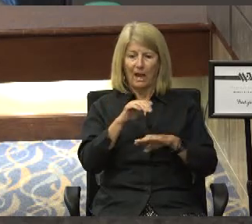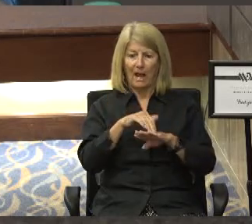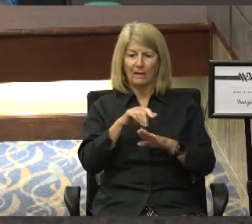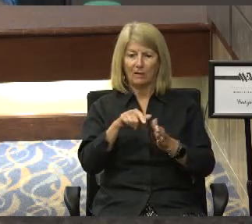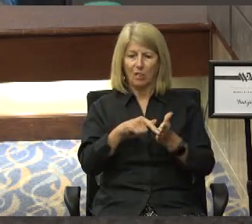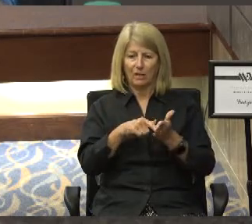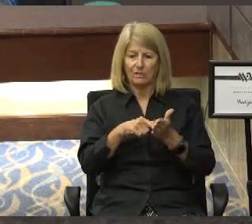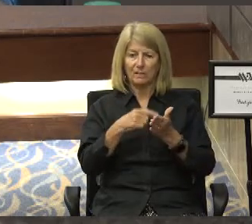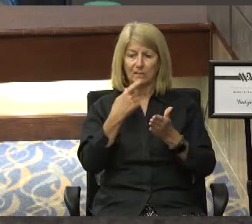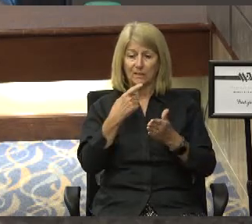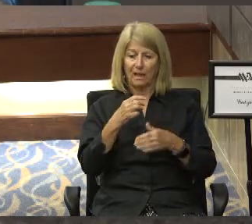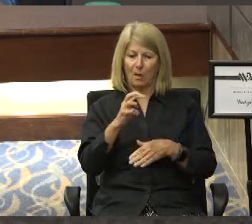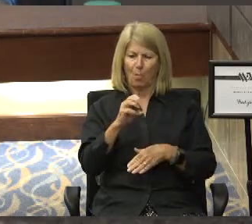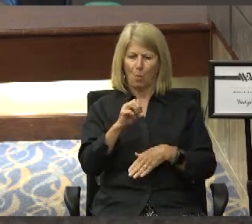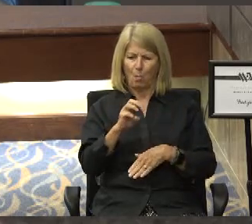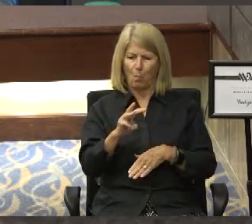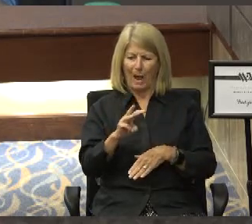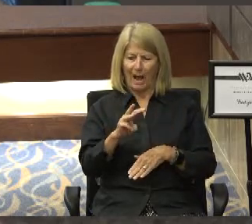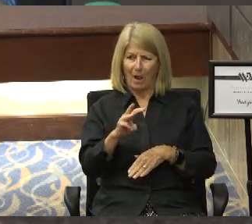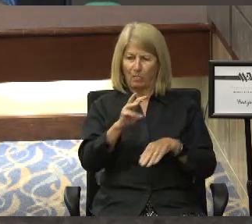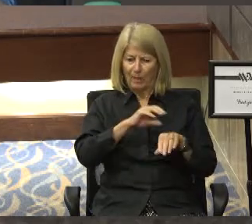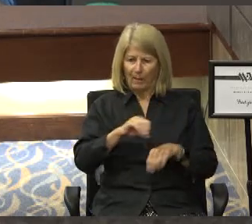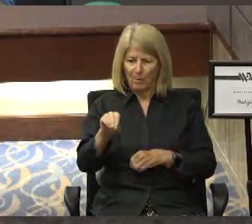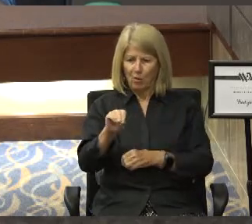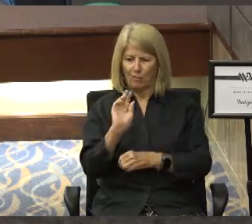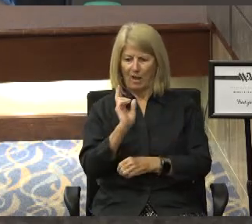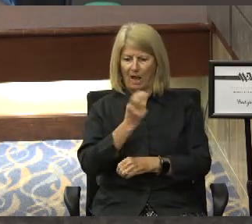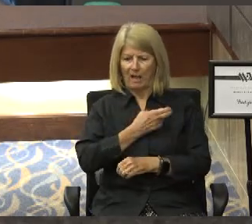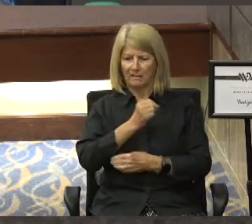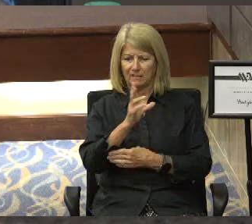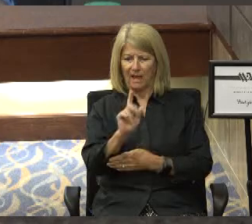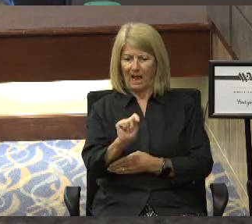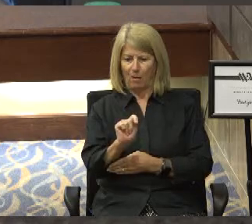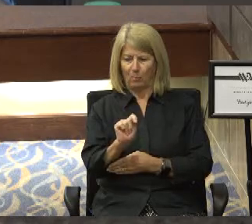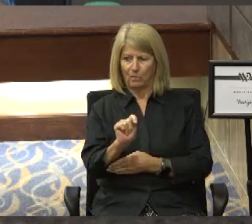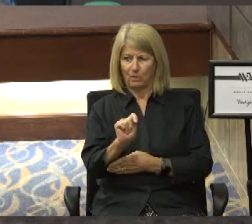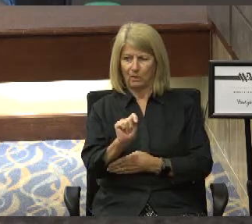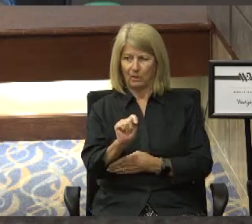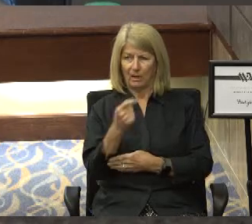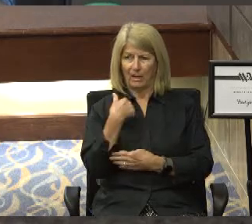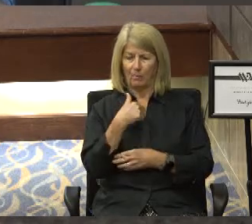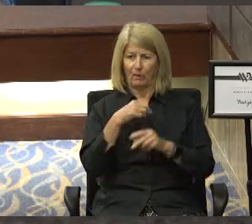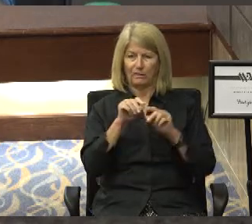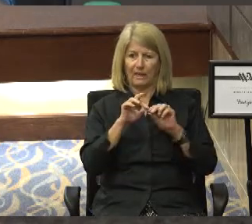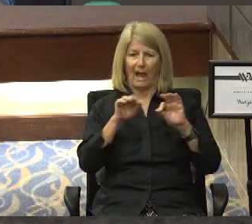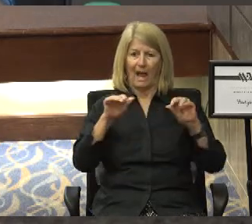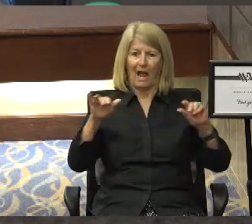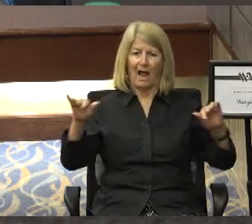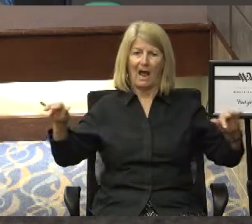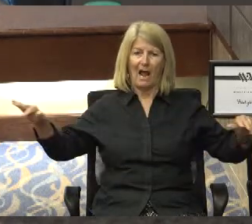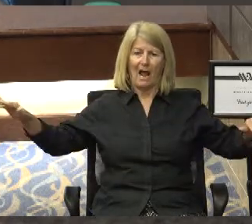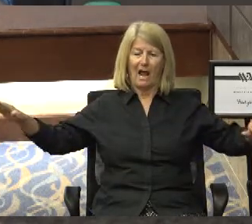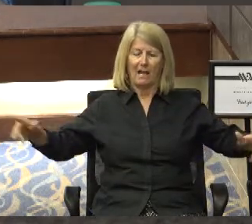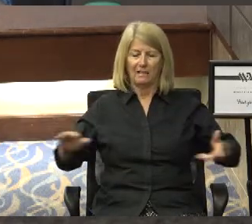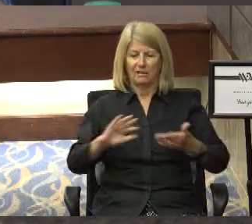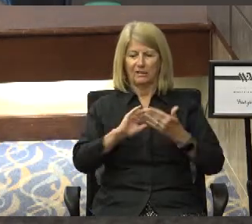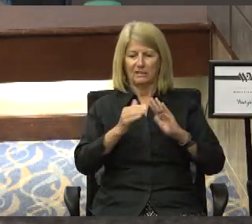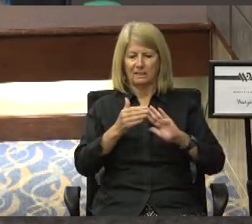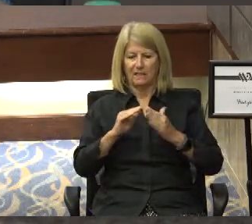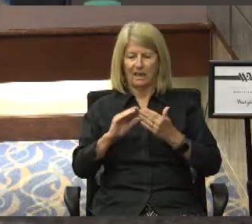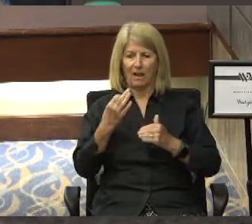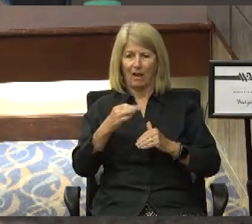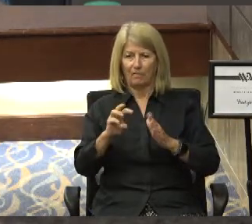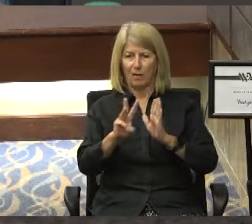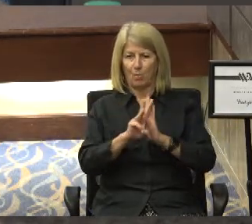say, wow, they moved us out and we scattered all over the city of Waco